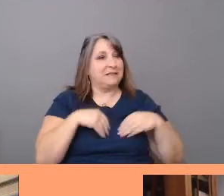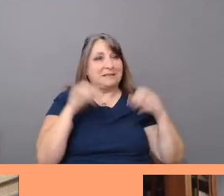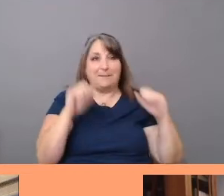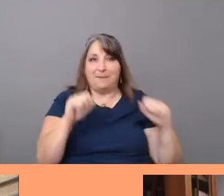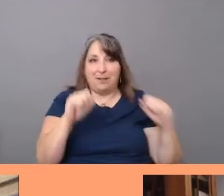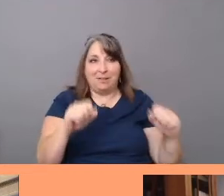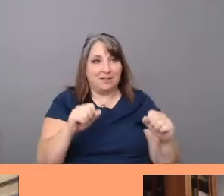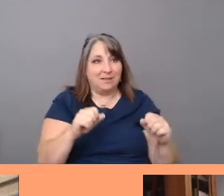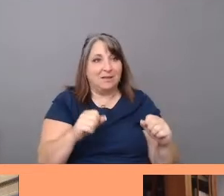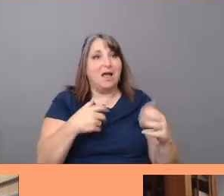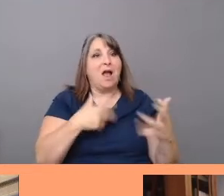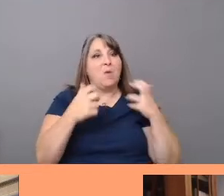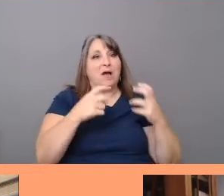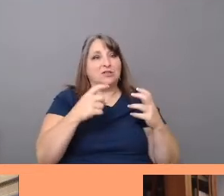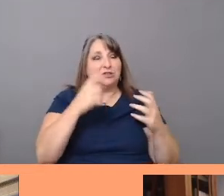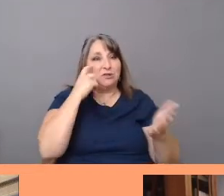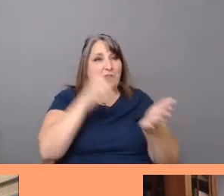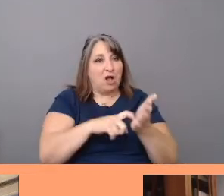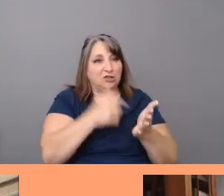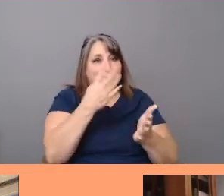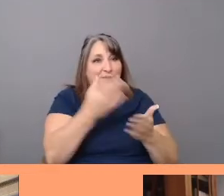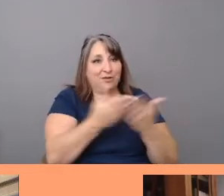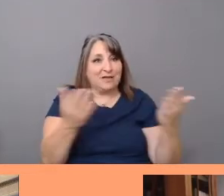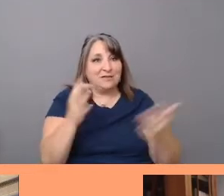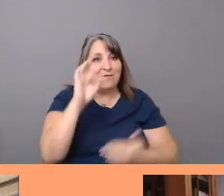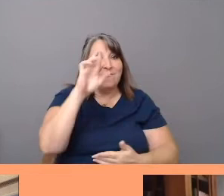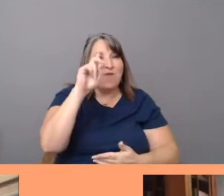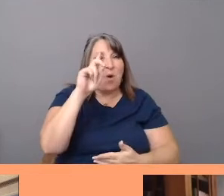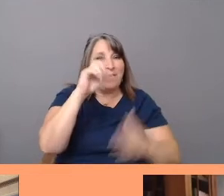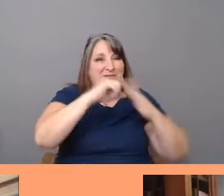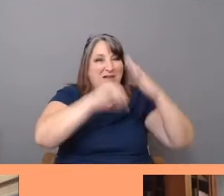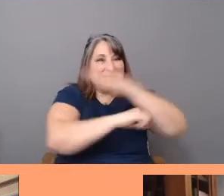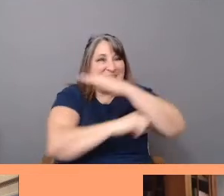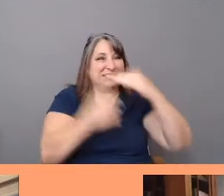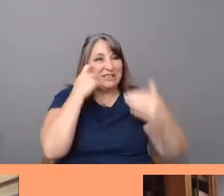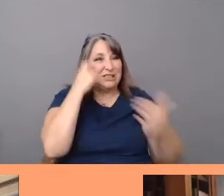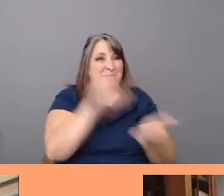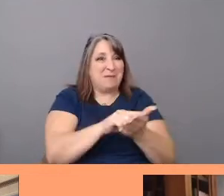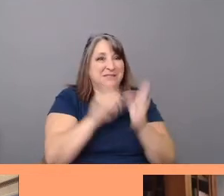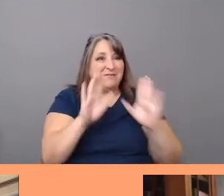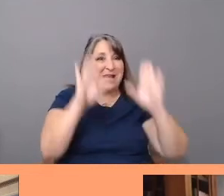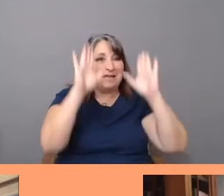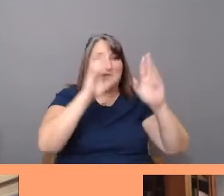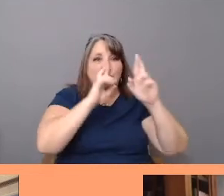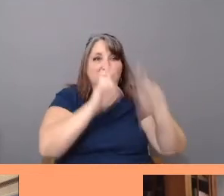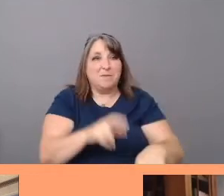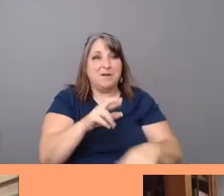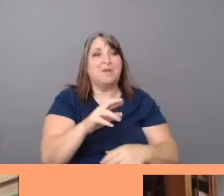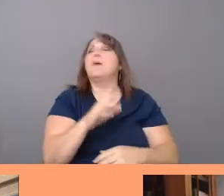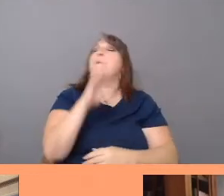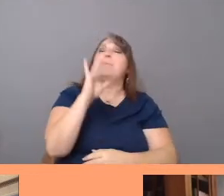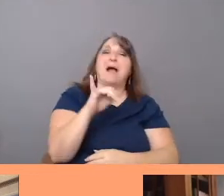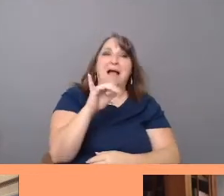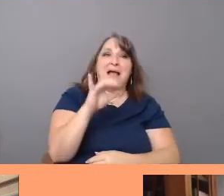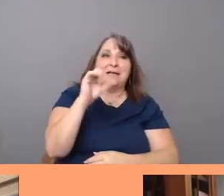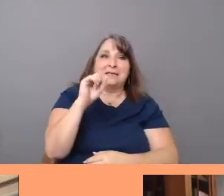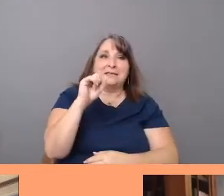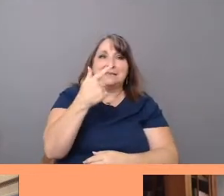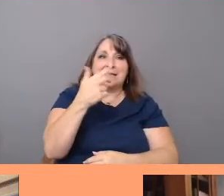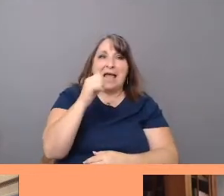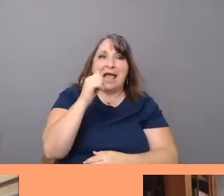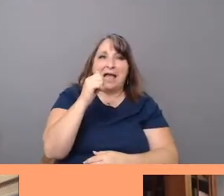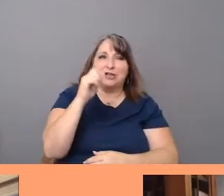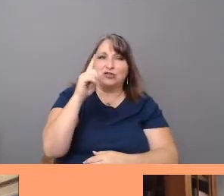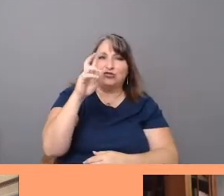want to acknowledge a couple of quick things. The Ford Foundation have just published a fantastic report by Sahar Driver, also called